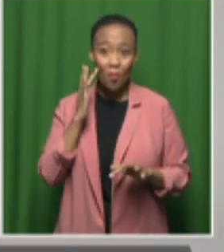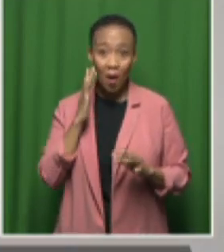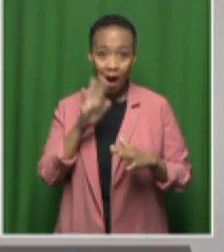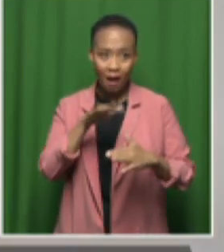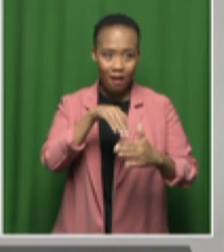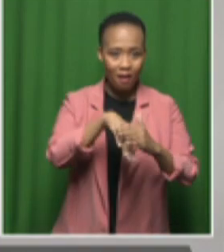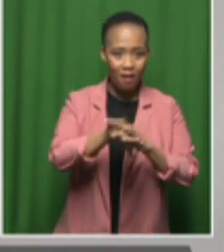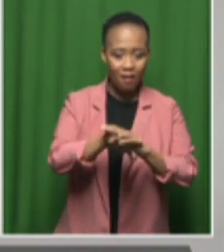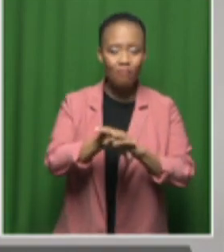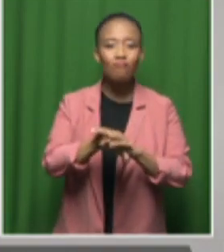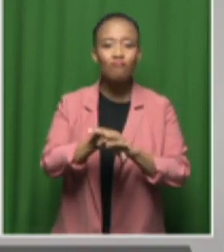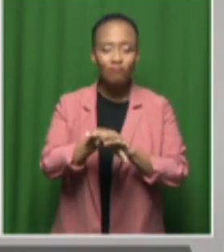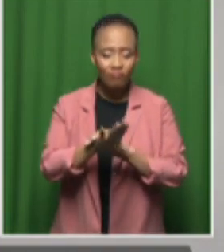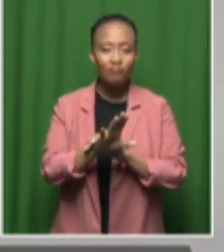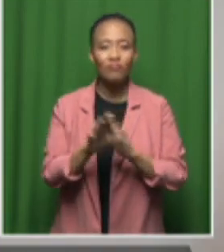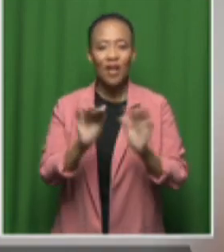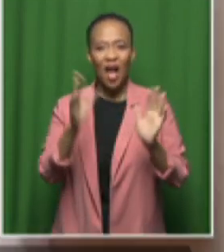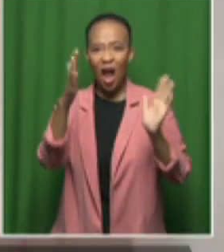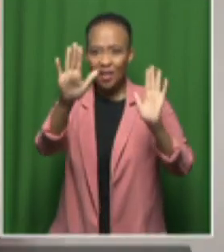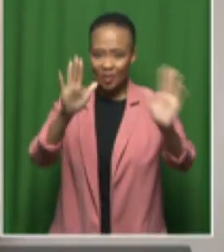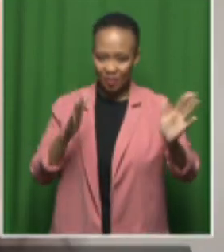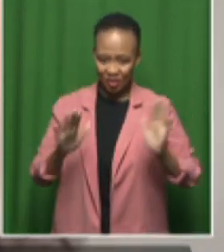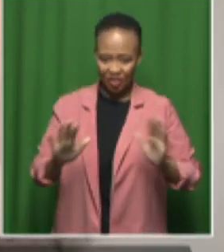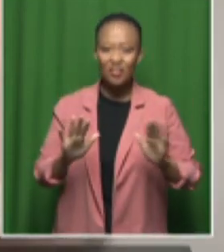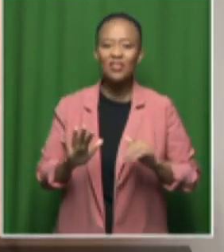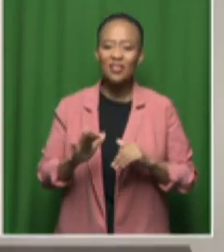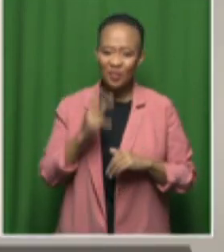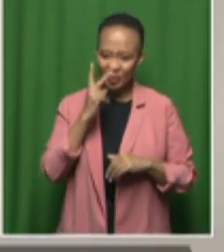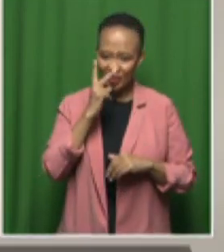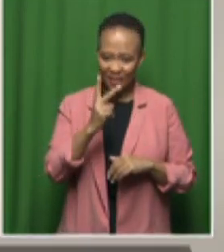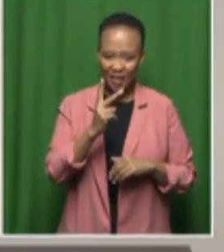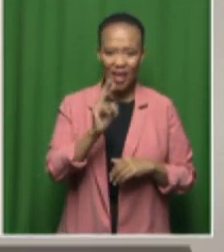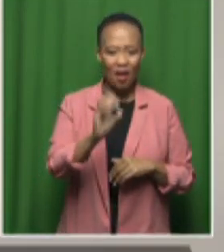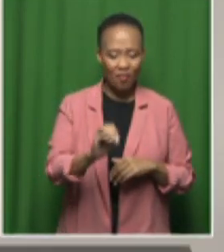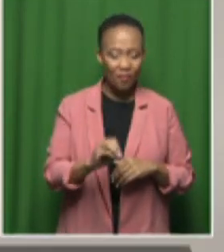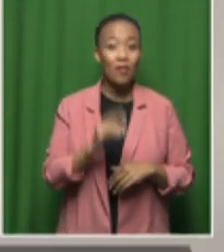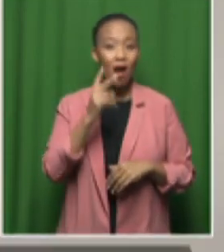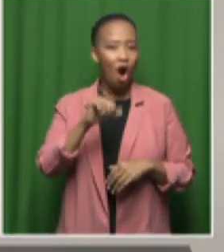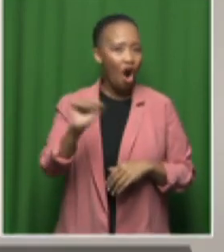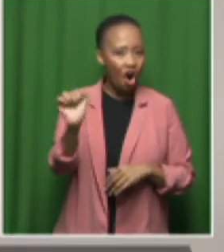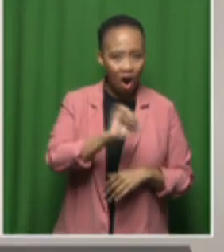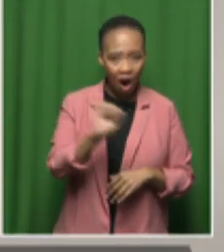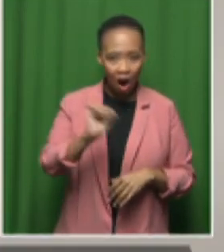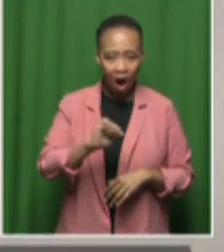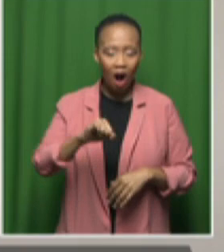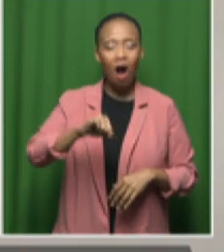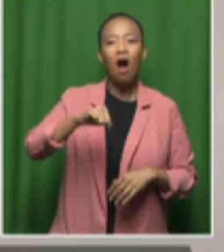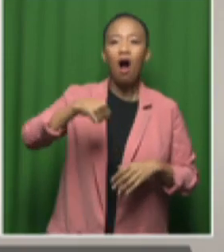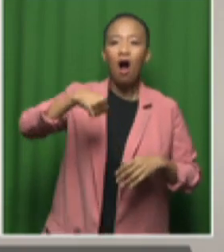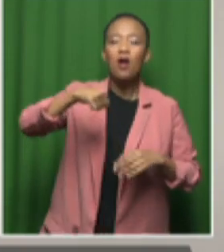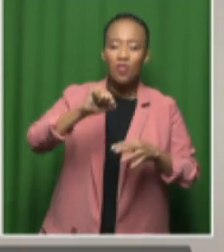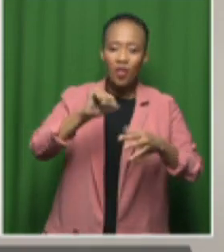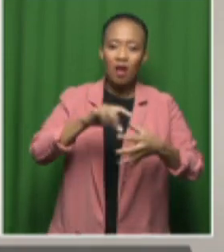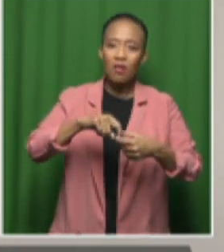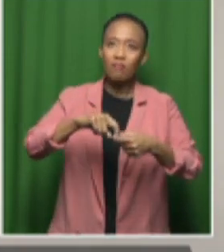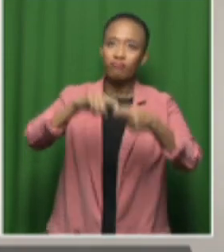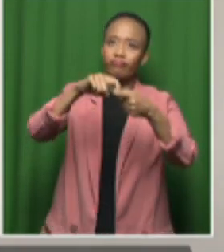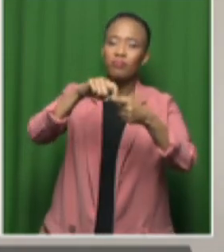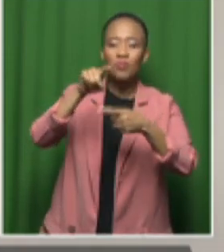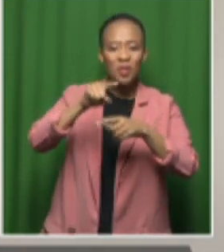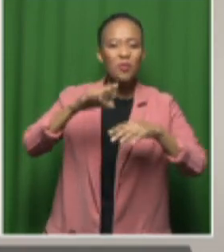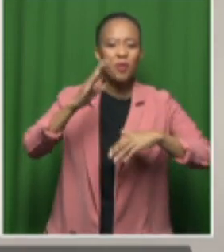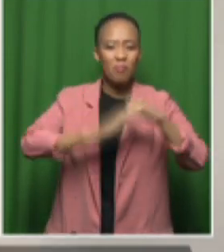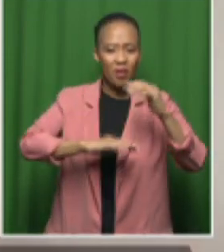the challenge of the car being craned over the building. Yeah. Because, of course, old buildings don't